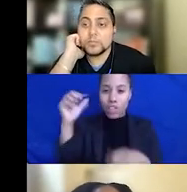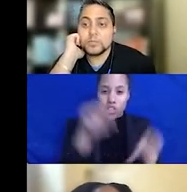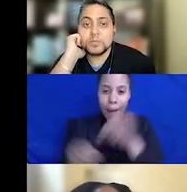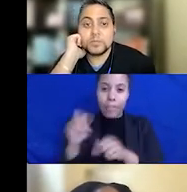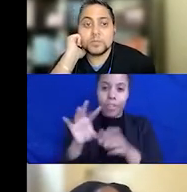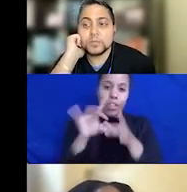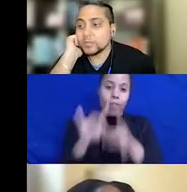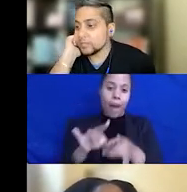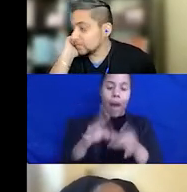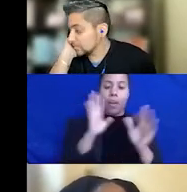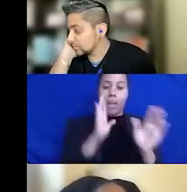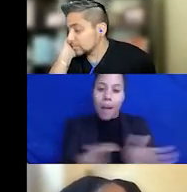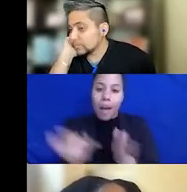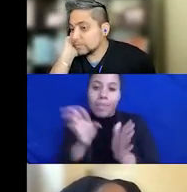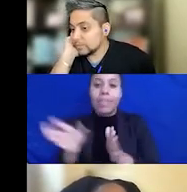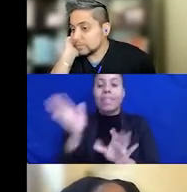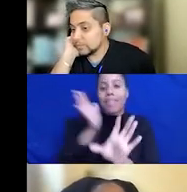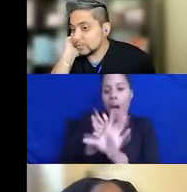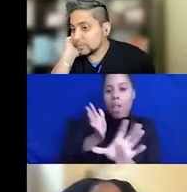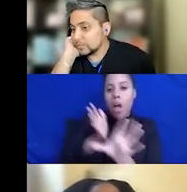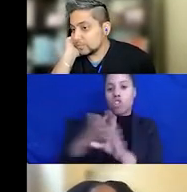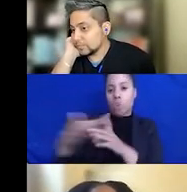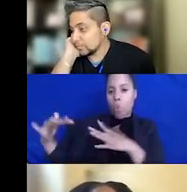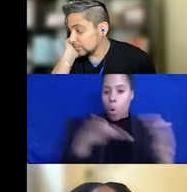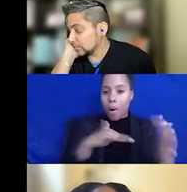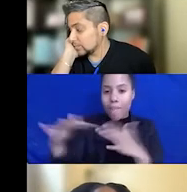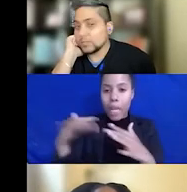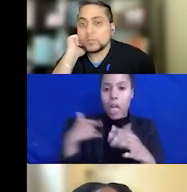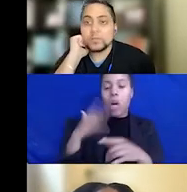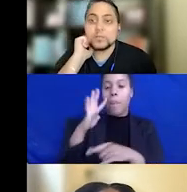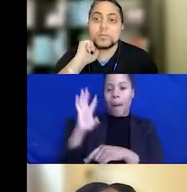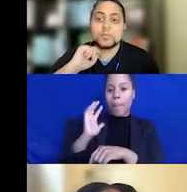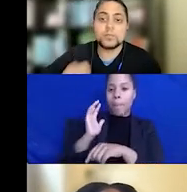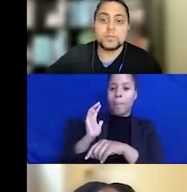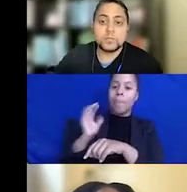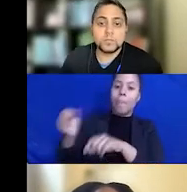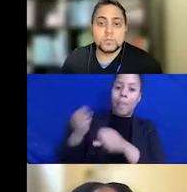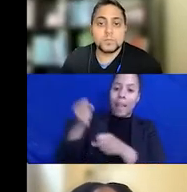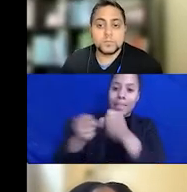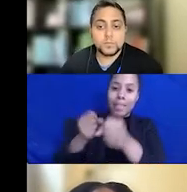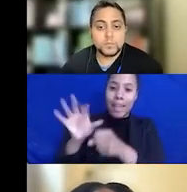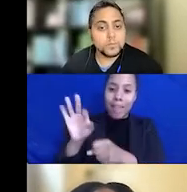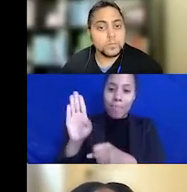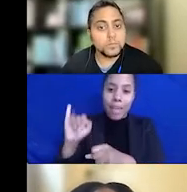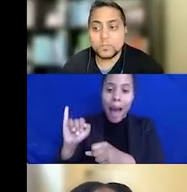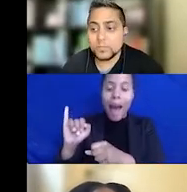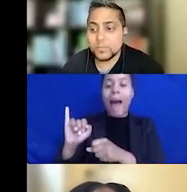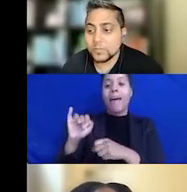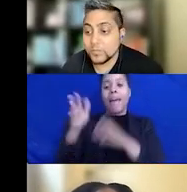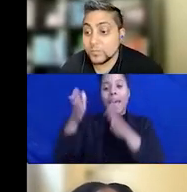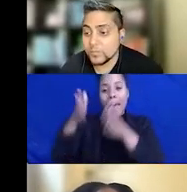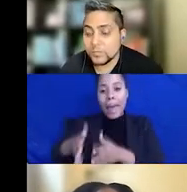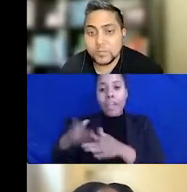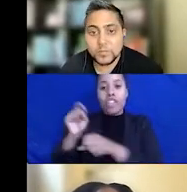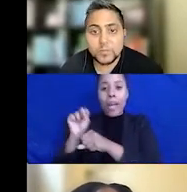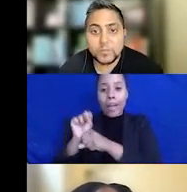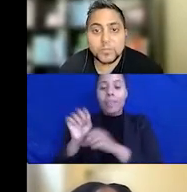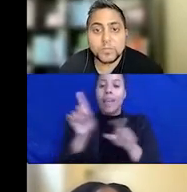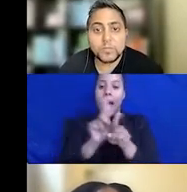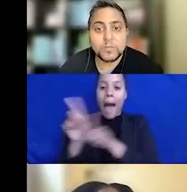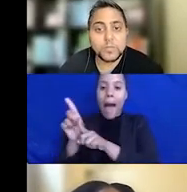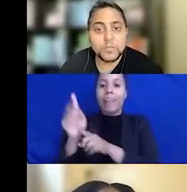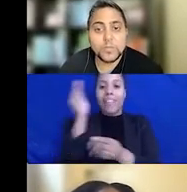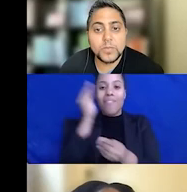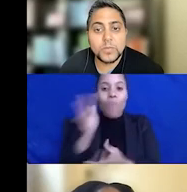conducting psychological warfare by placing FBI agents as informants in different movements, right, in